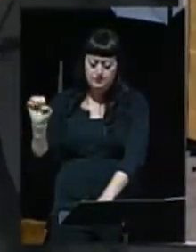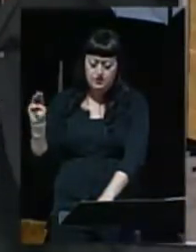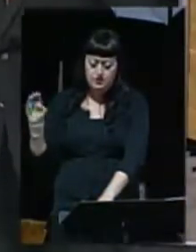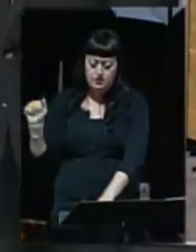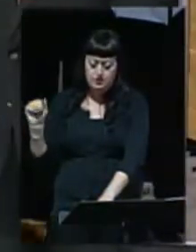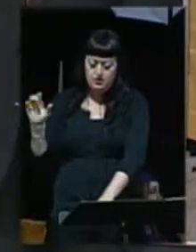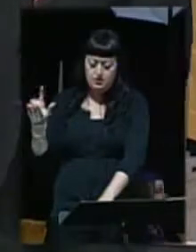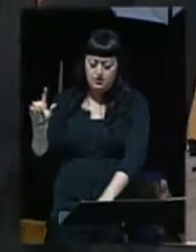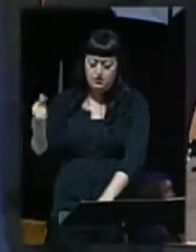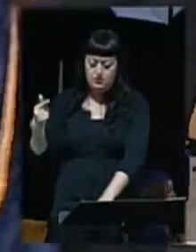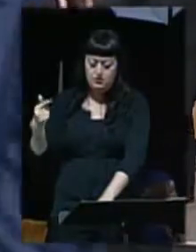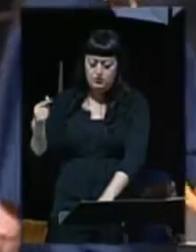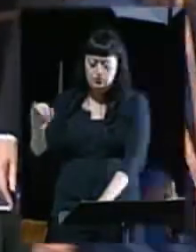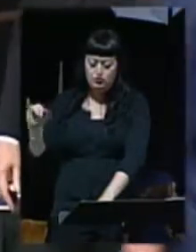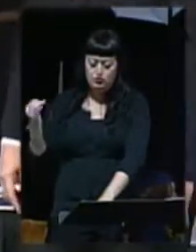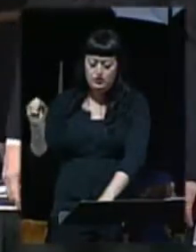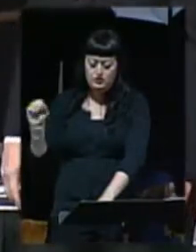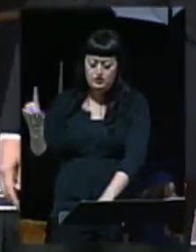Emma Jesdahl.